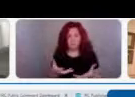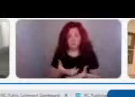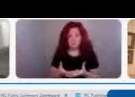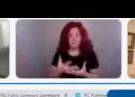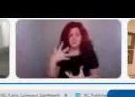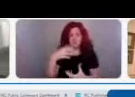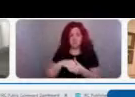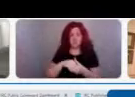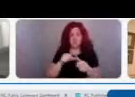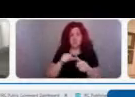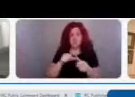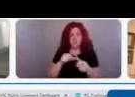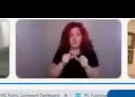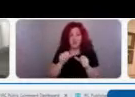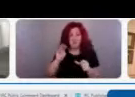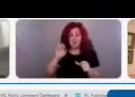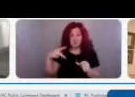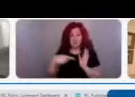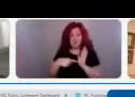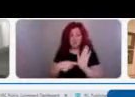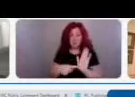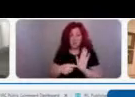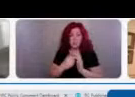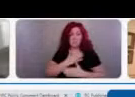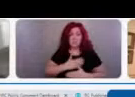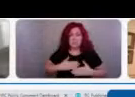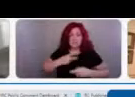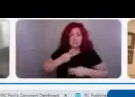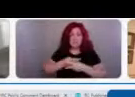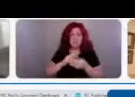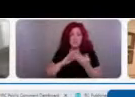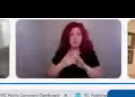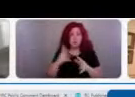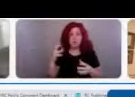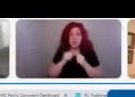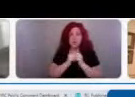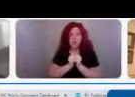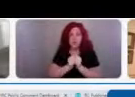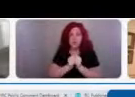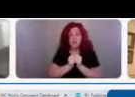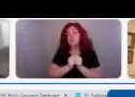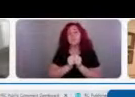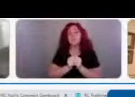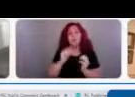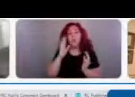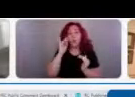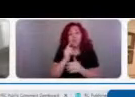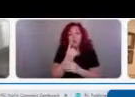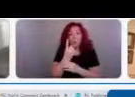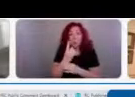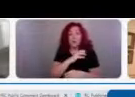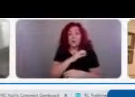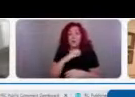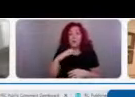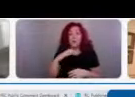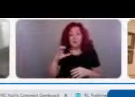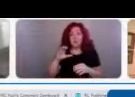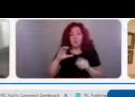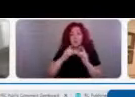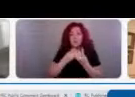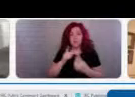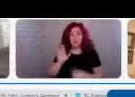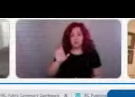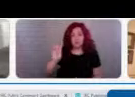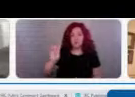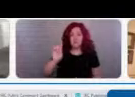depicts please keep our community whole and hopefully in a single congressional district as well we do not